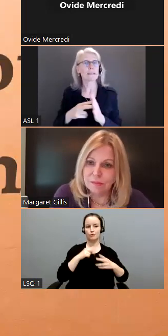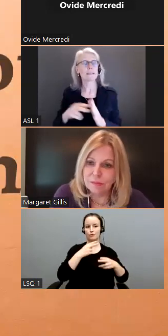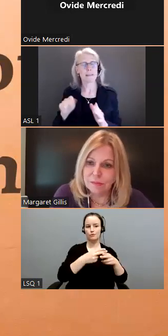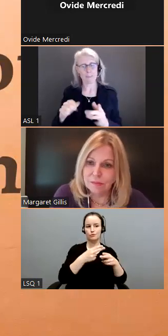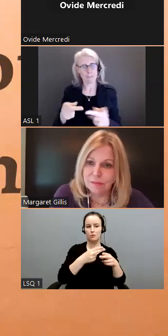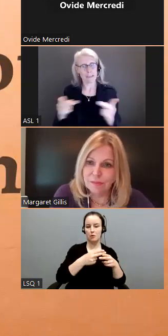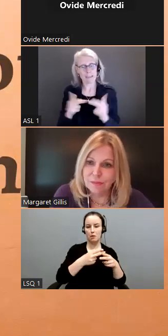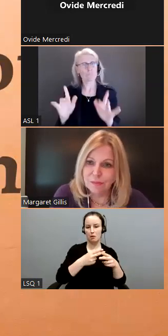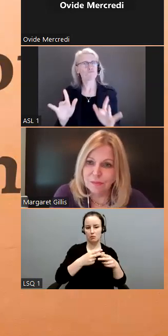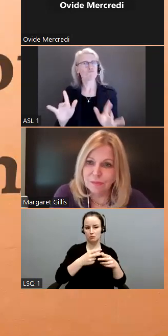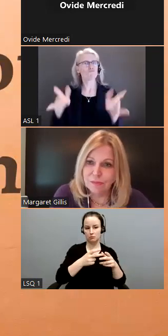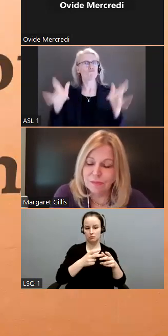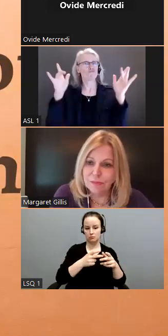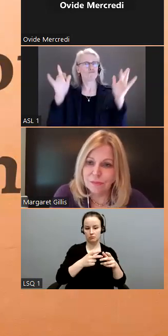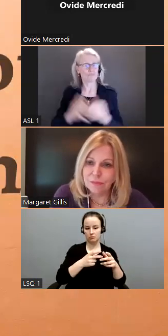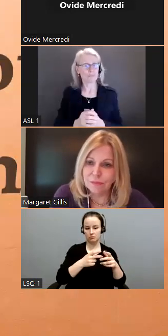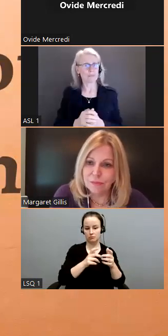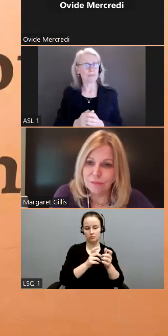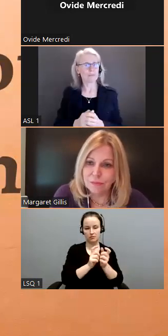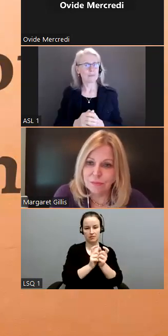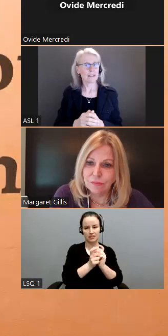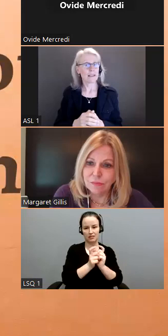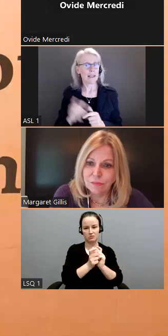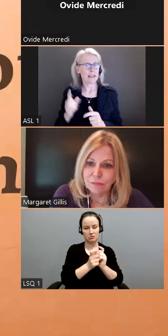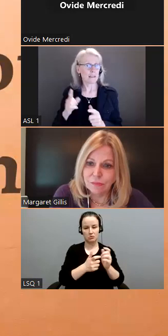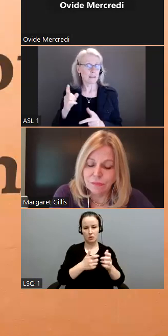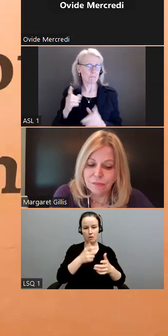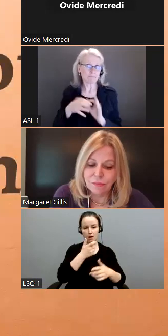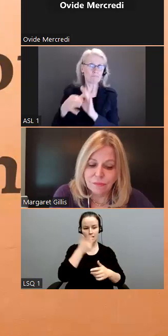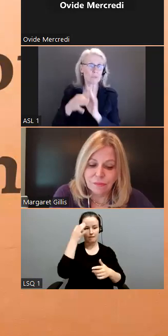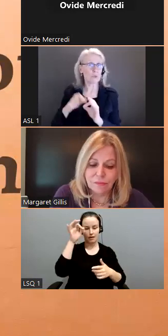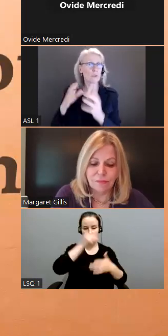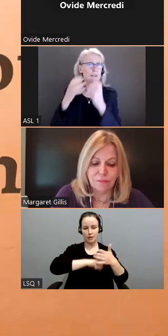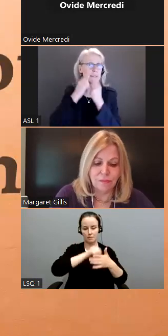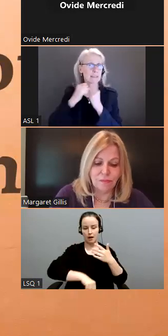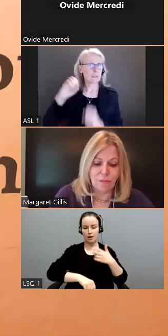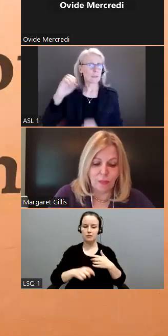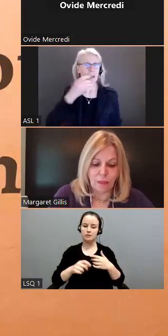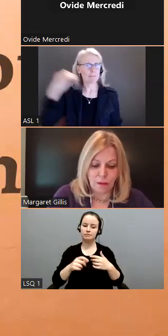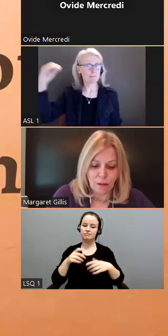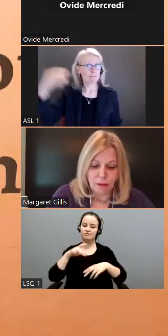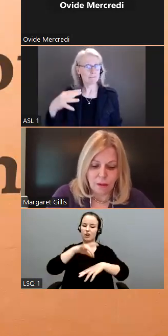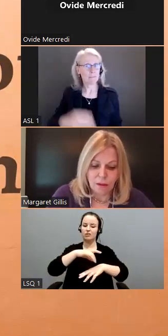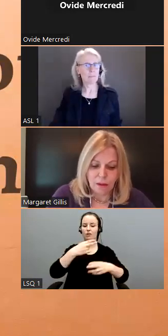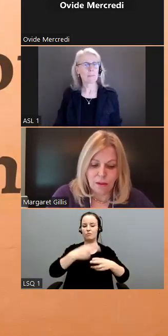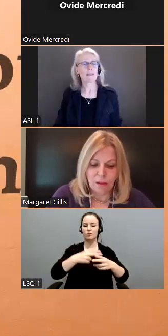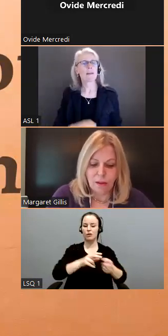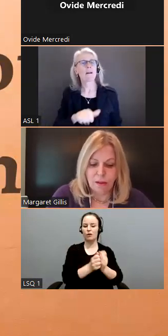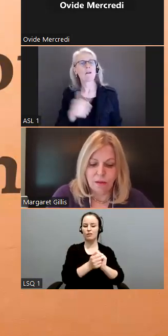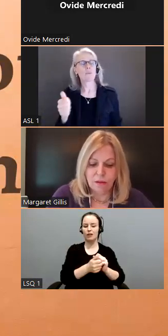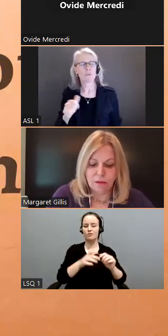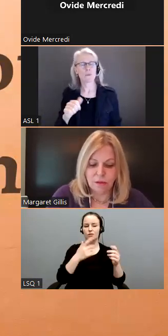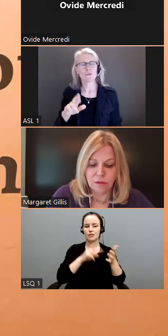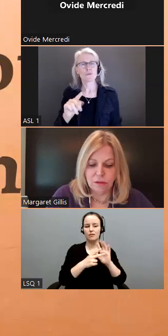brightly in the reflection of the sacred light, and a member of the Robinson-Huron Treaty 1850,